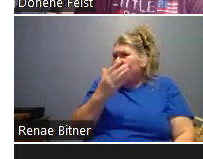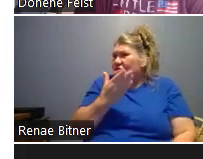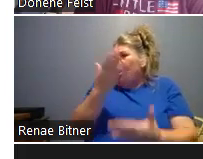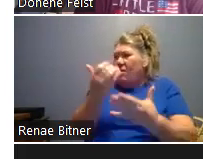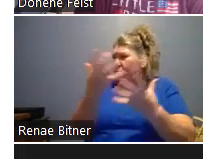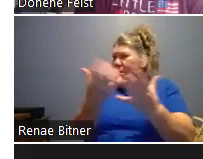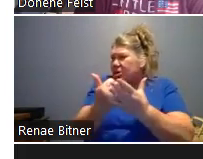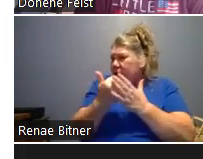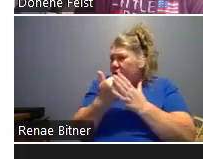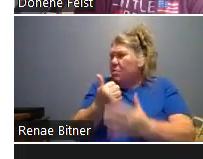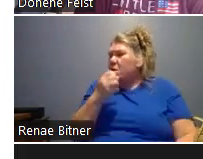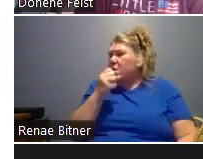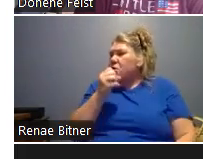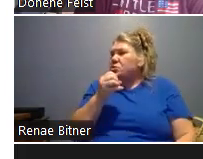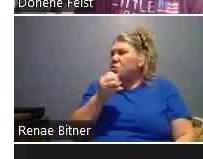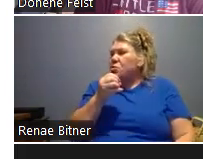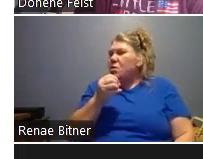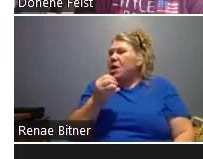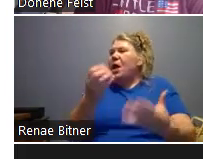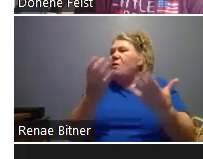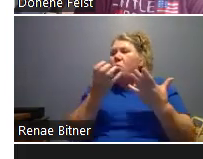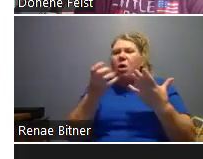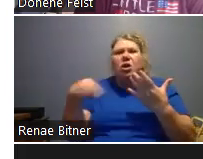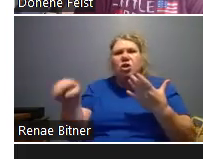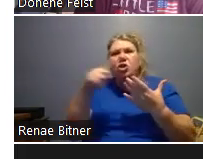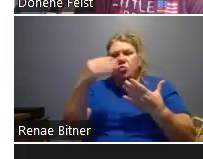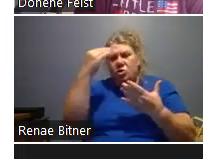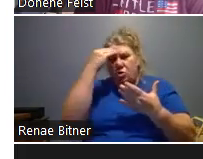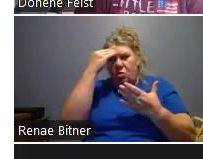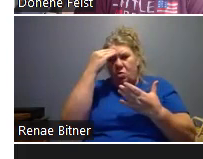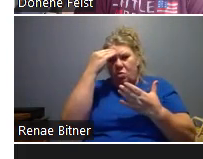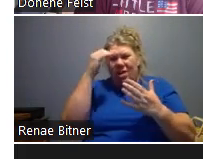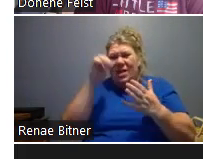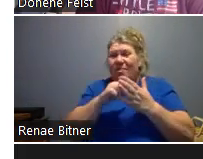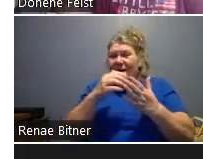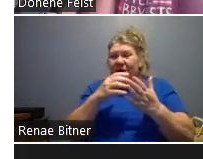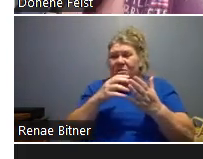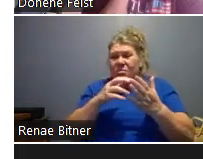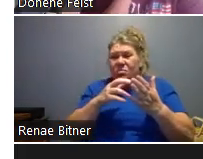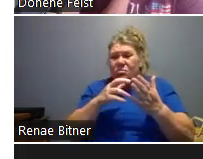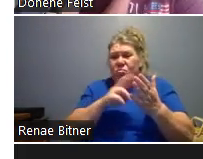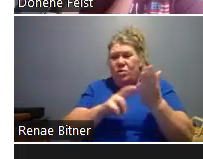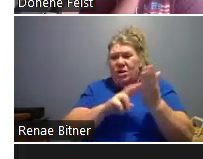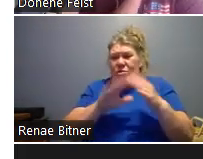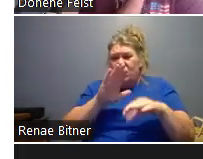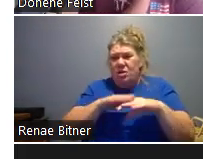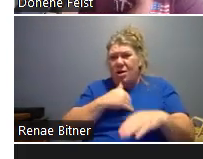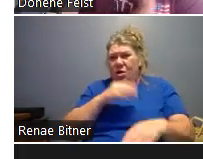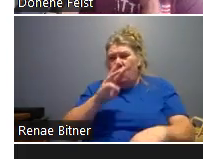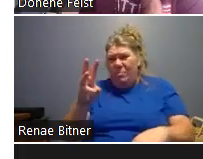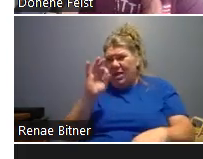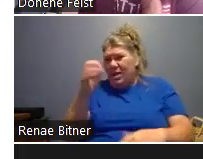me. So I just wanted you all to be aware. That study is actually on our website if anybody's interested.